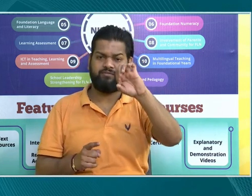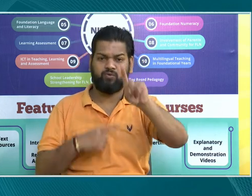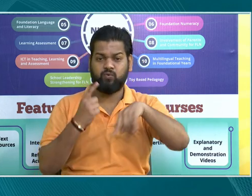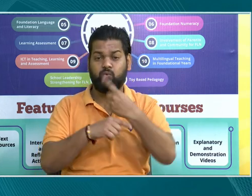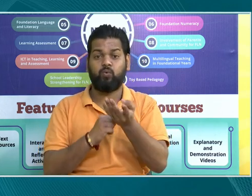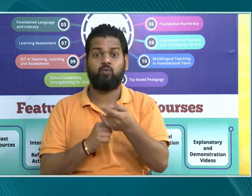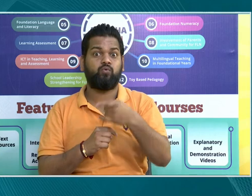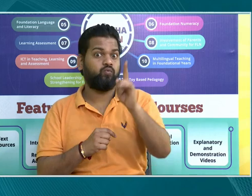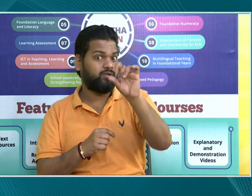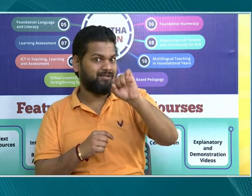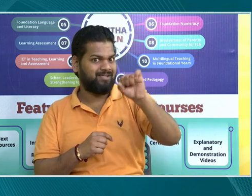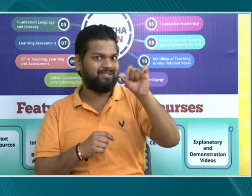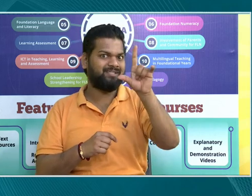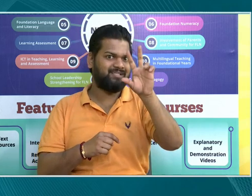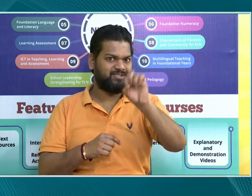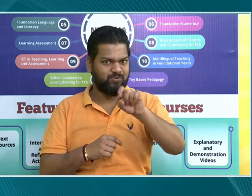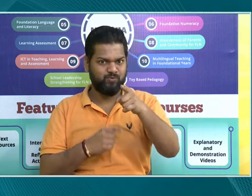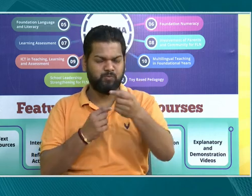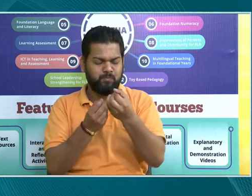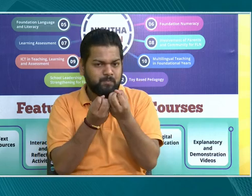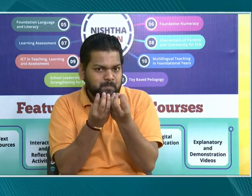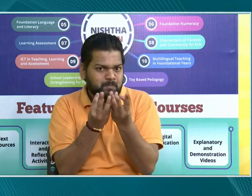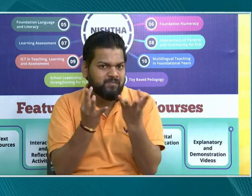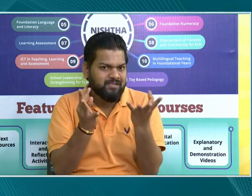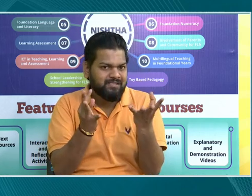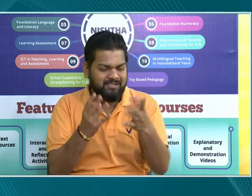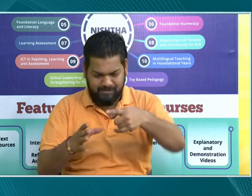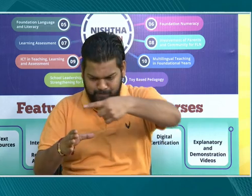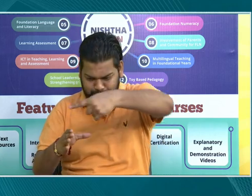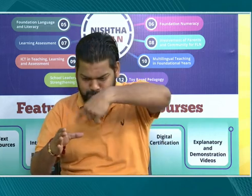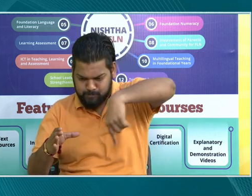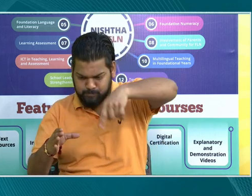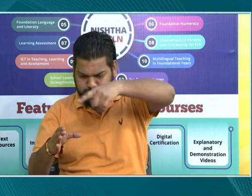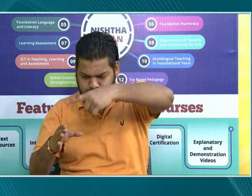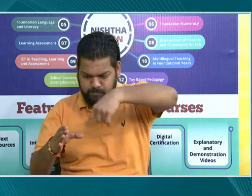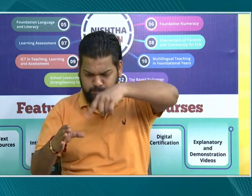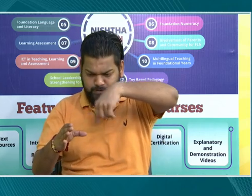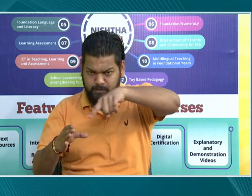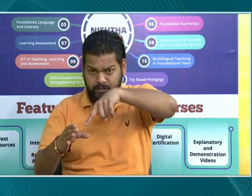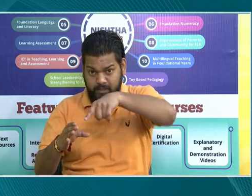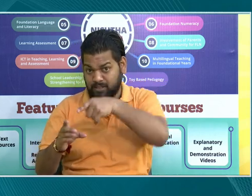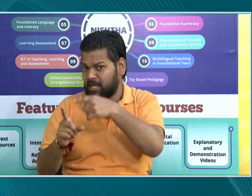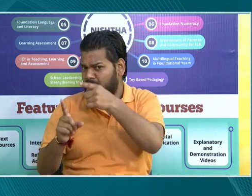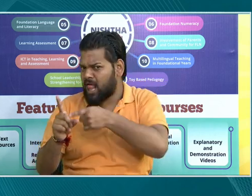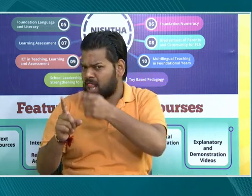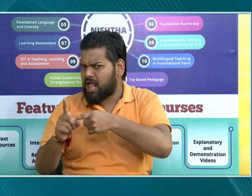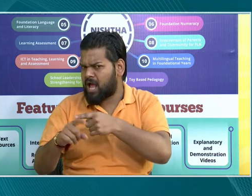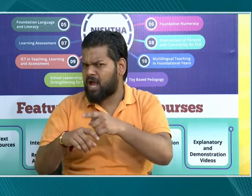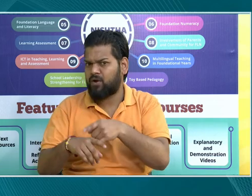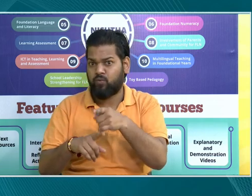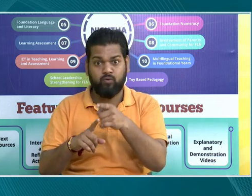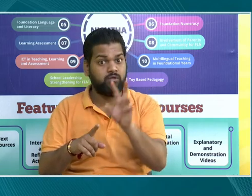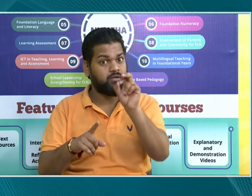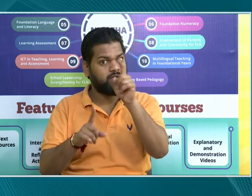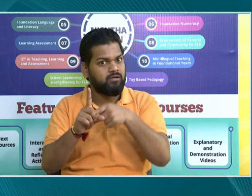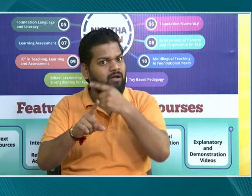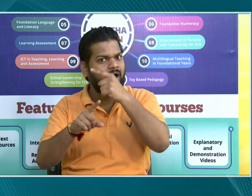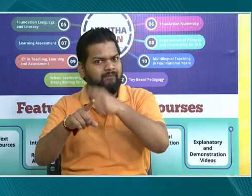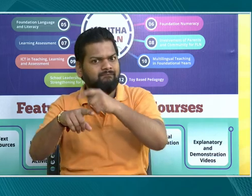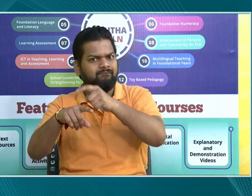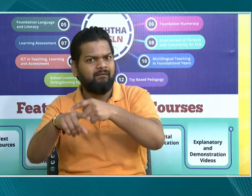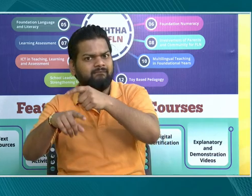1980. That means after these many rings, 10 years are passed. So suppose a tree